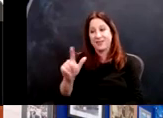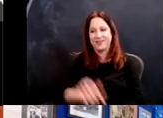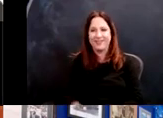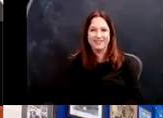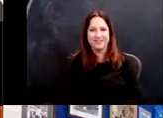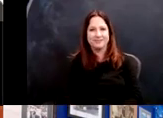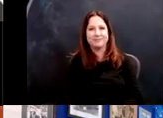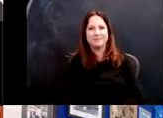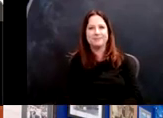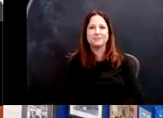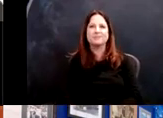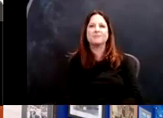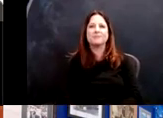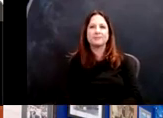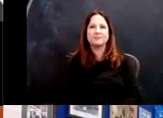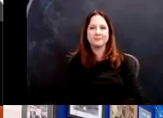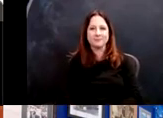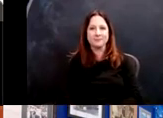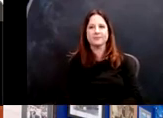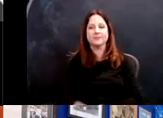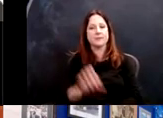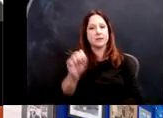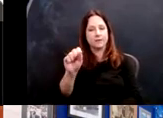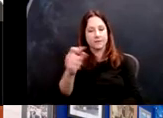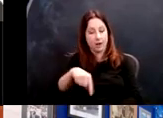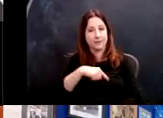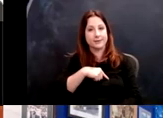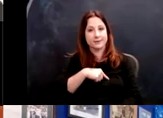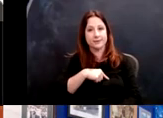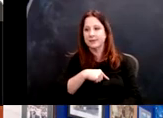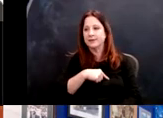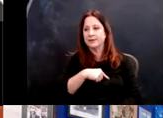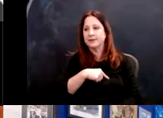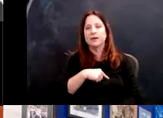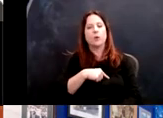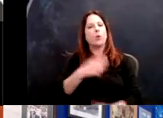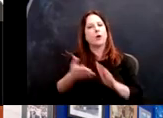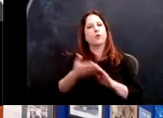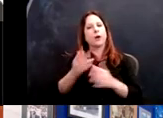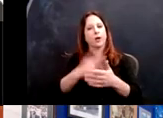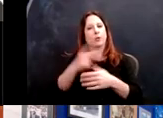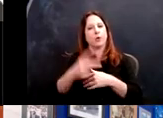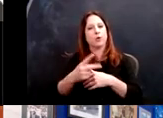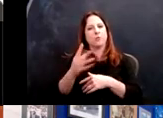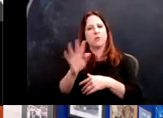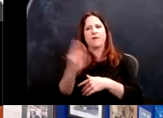Yeah, so we are going on 4 years of a program where we're